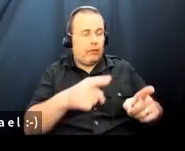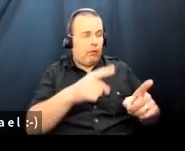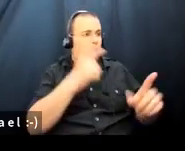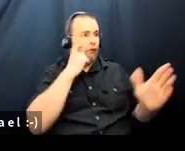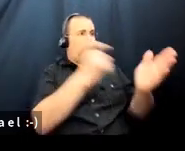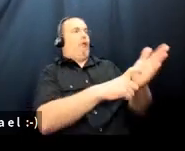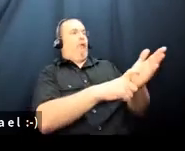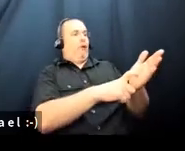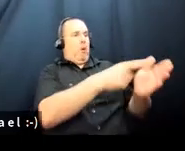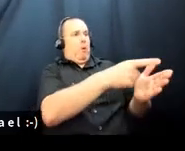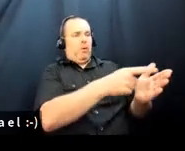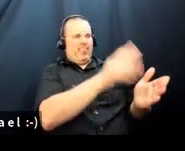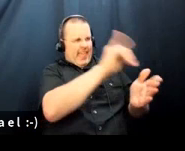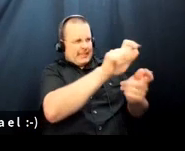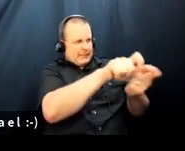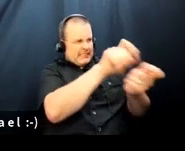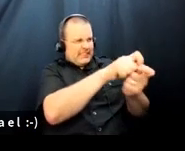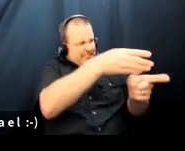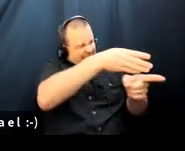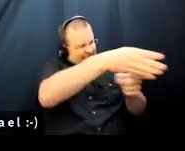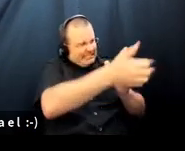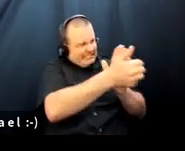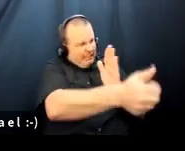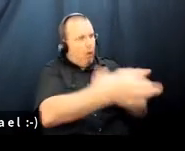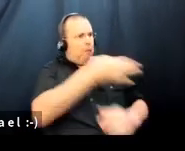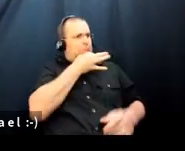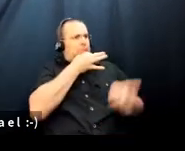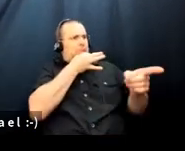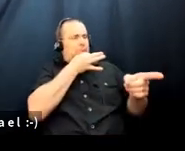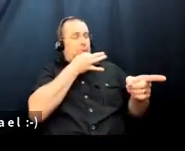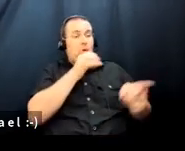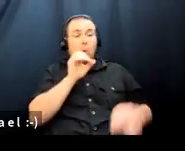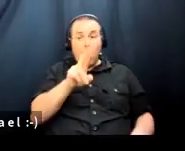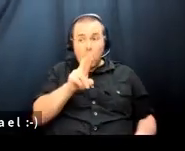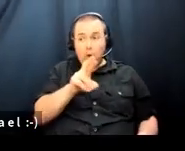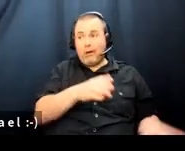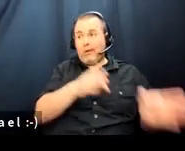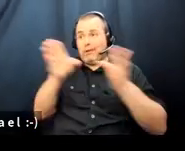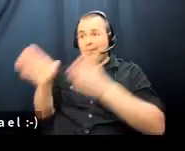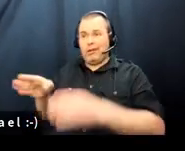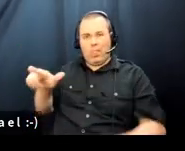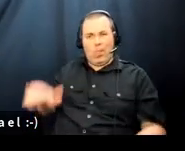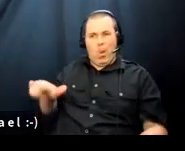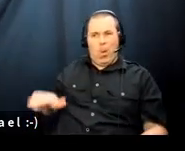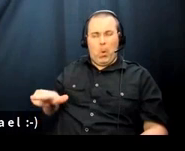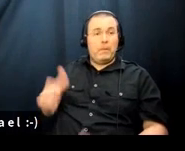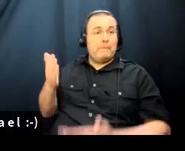That can happen. On the other hand, did we test something that the child is not